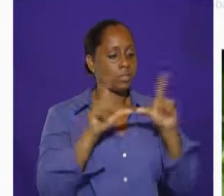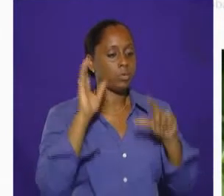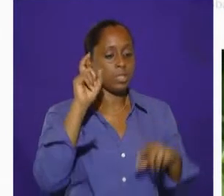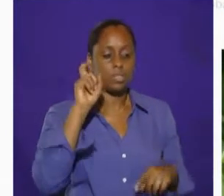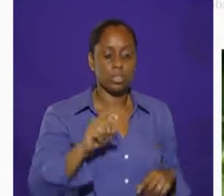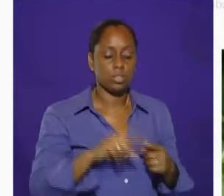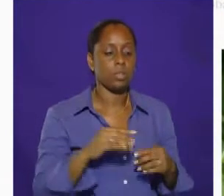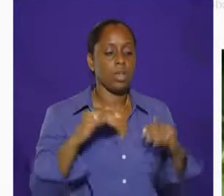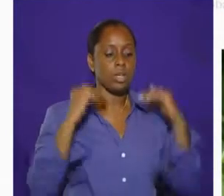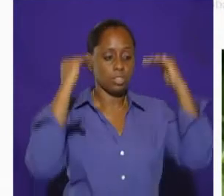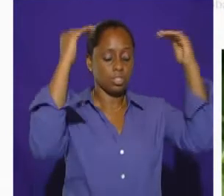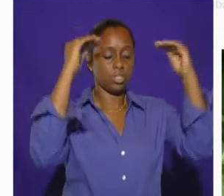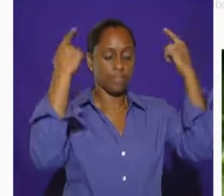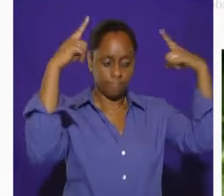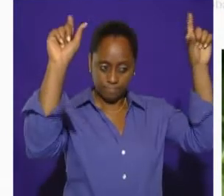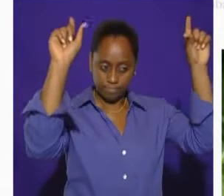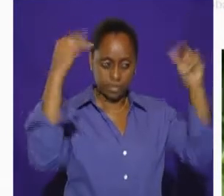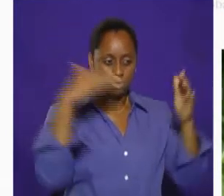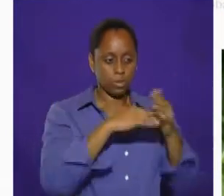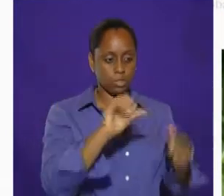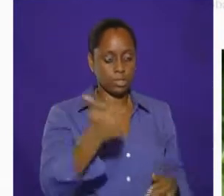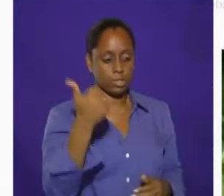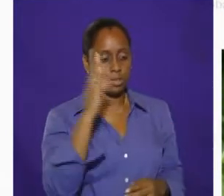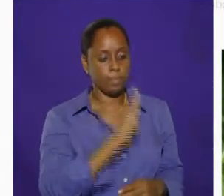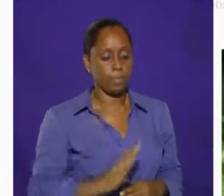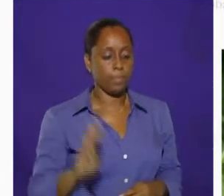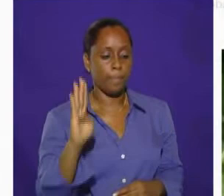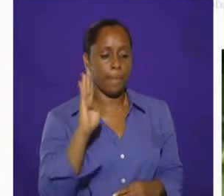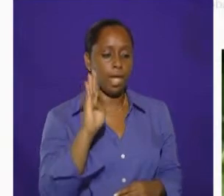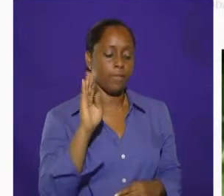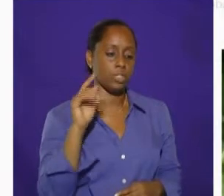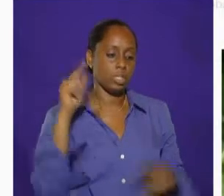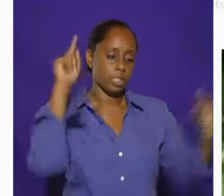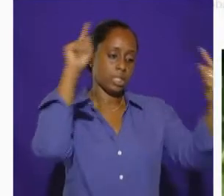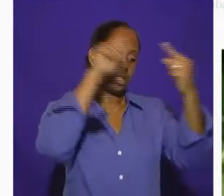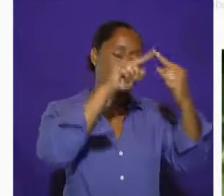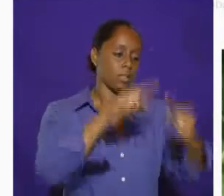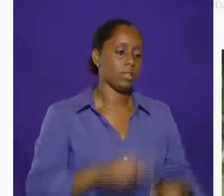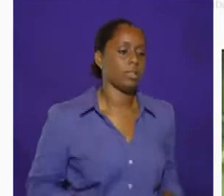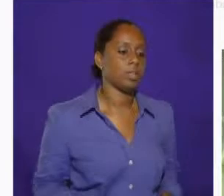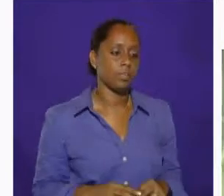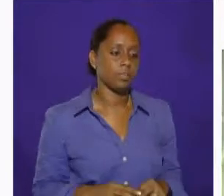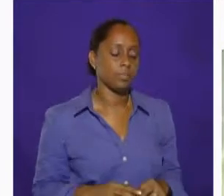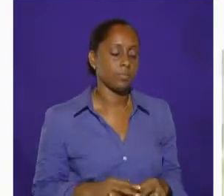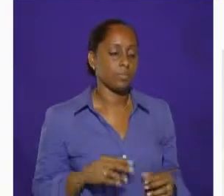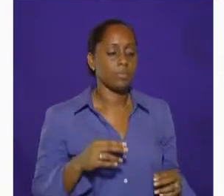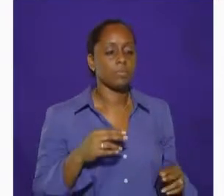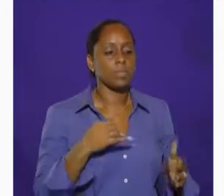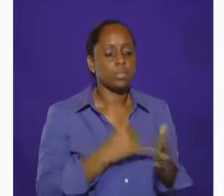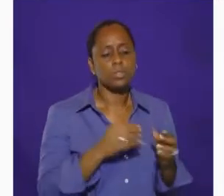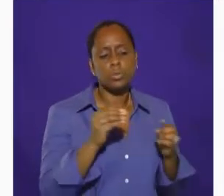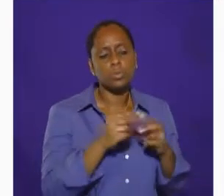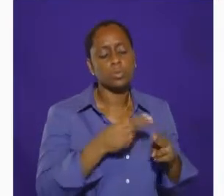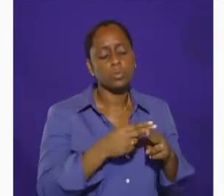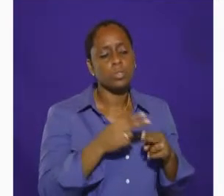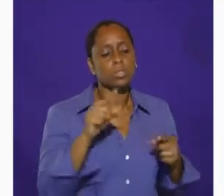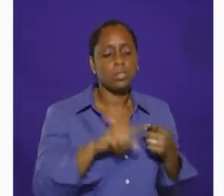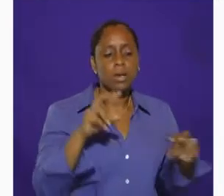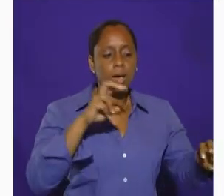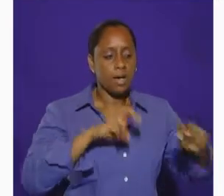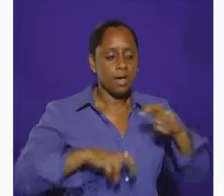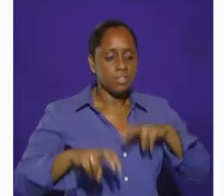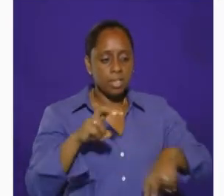levels will be needed to achieve the 2010 biodiversity target. It is too soon to